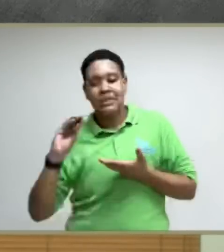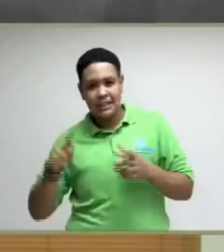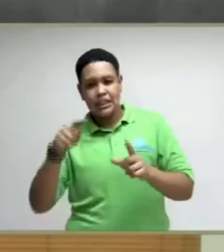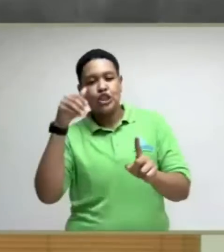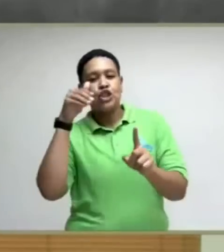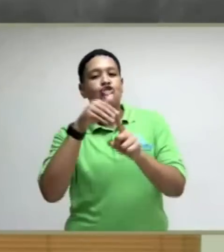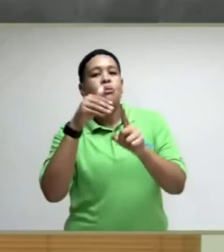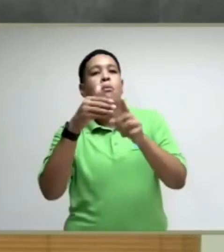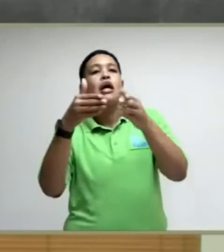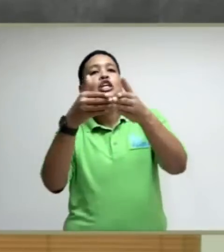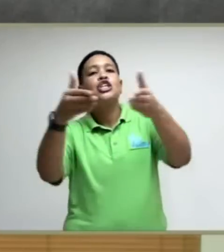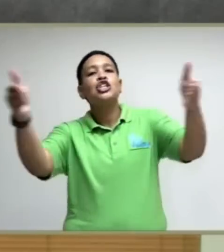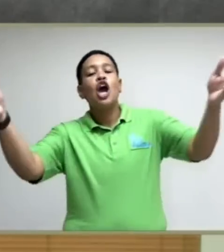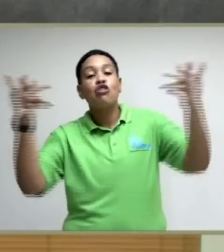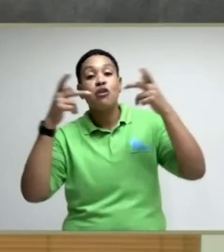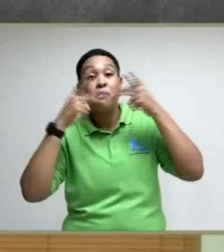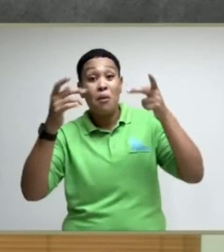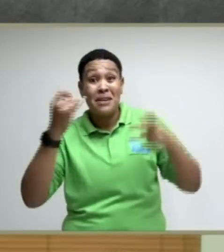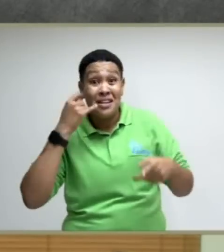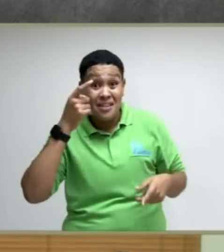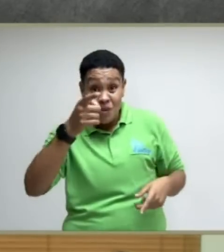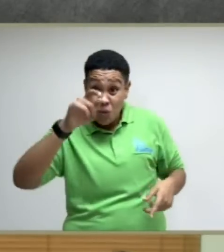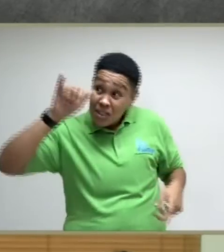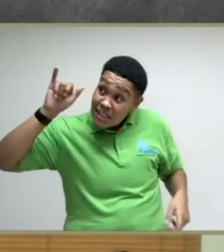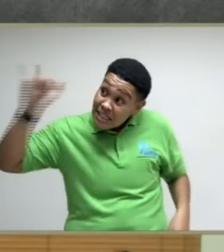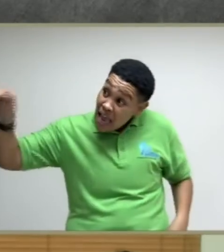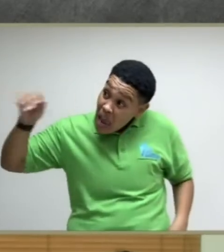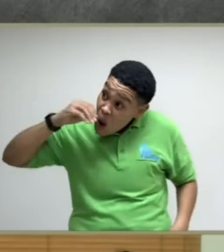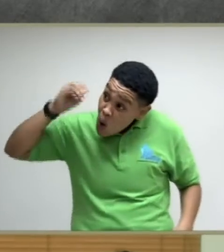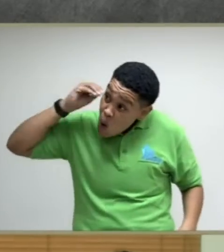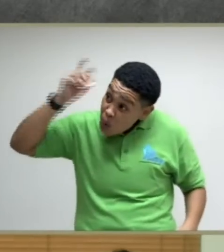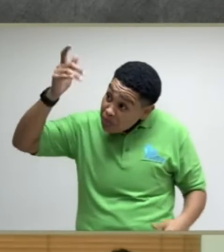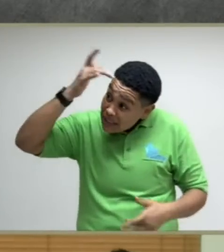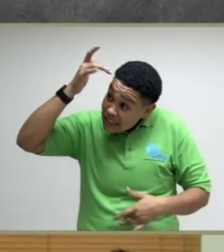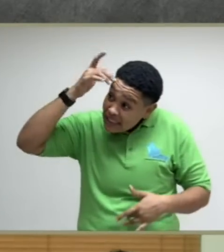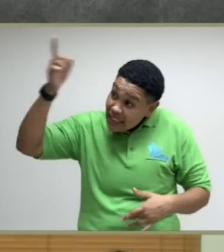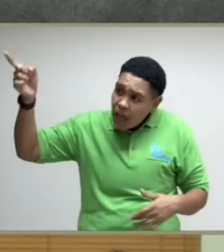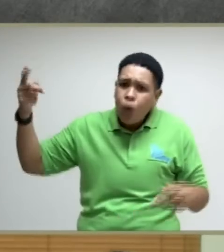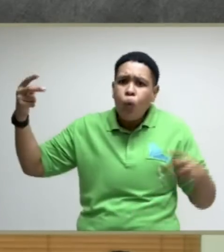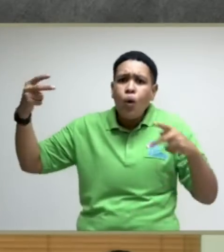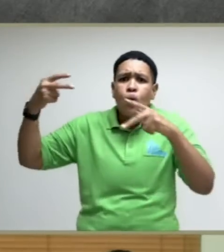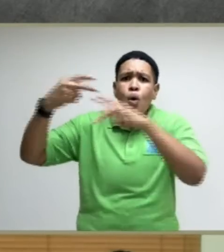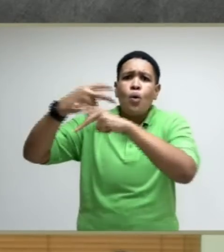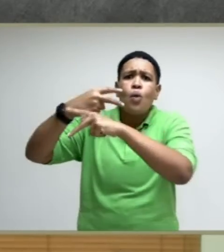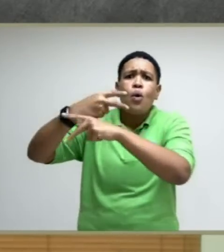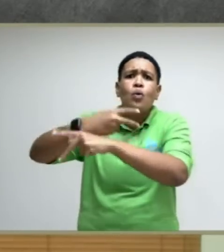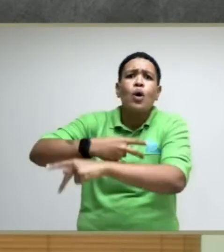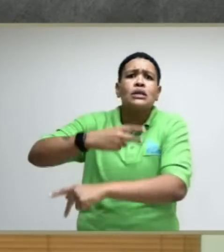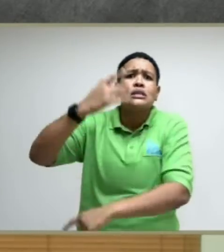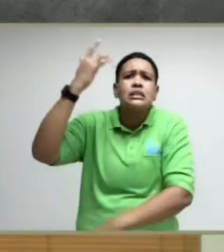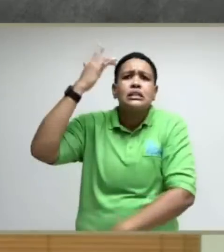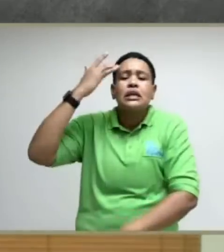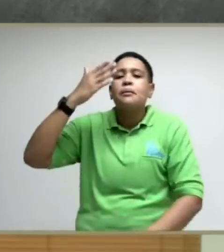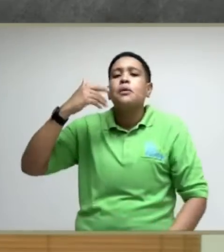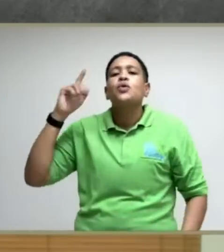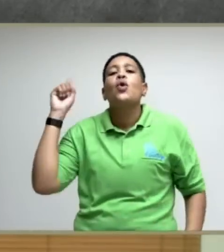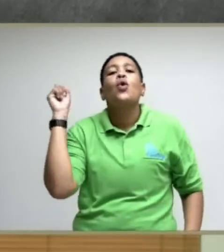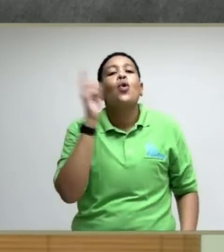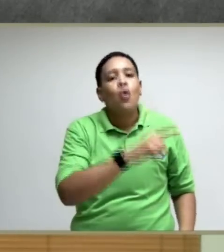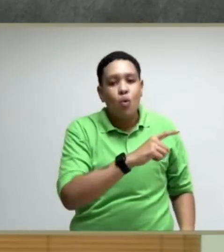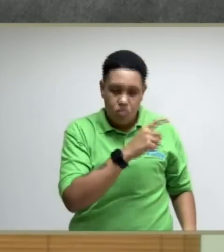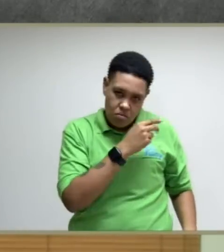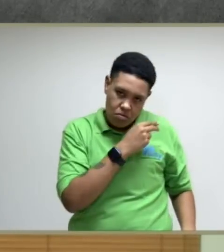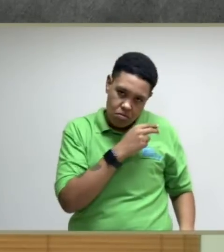general public that if you are being treated at home and your symptoms are worsening, then it is best to seek care from a